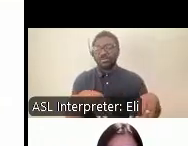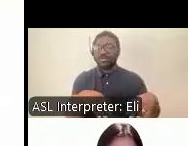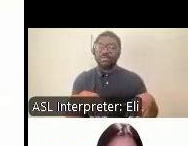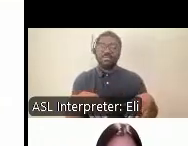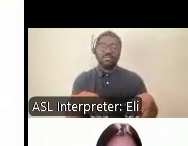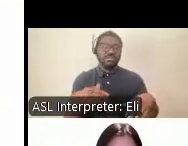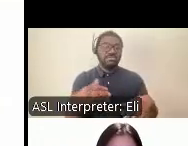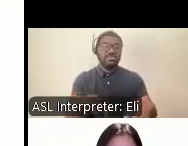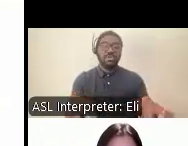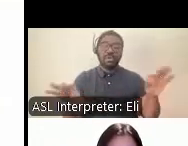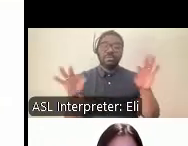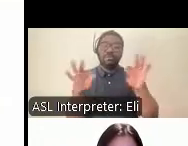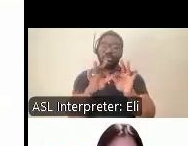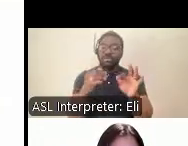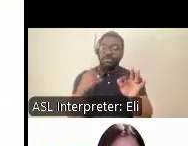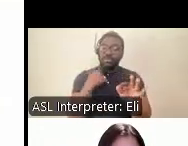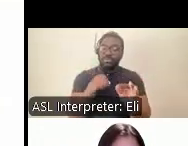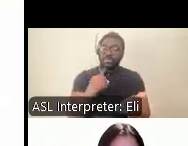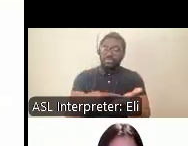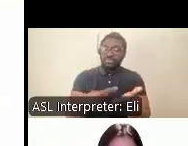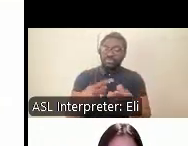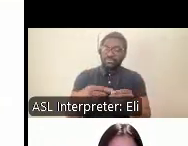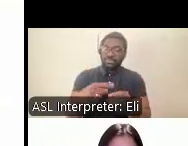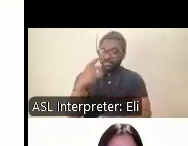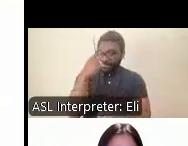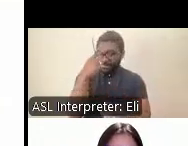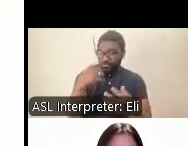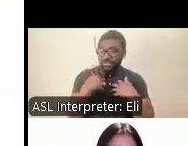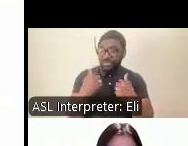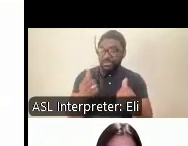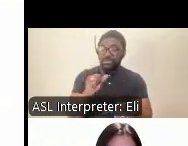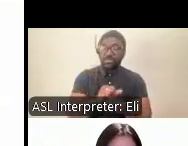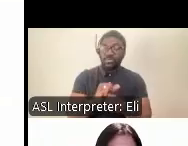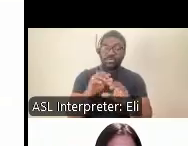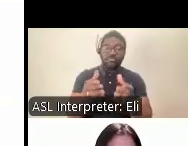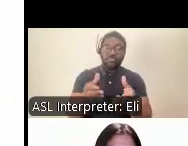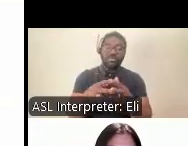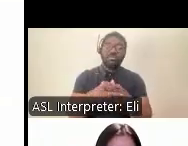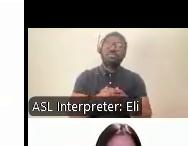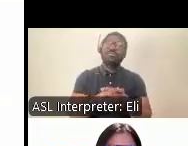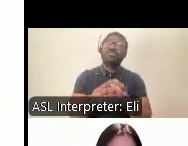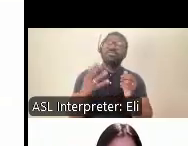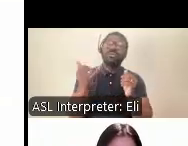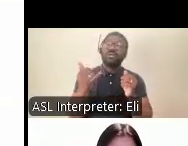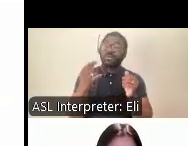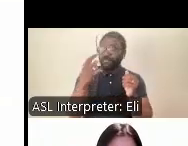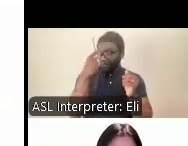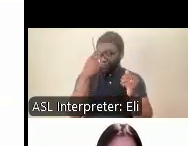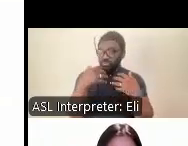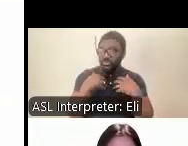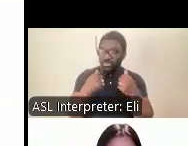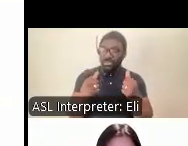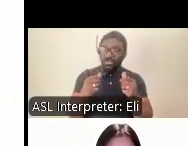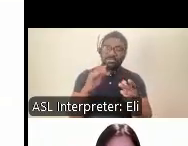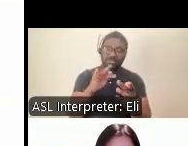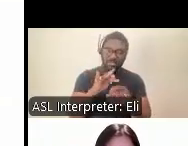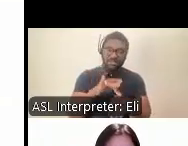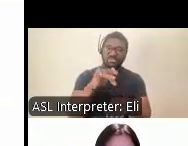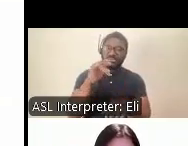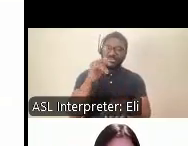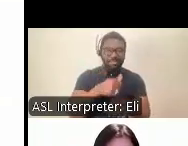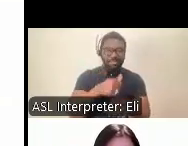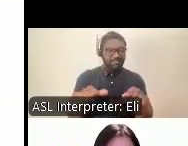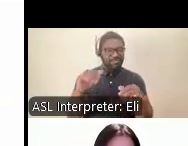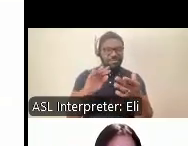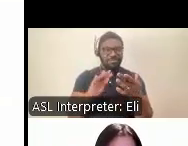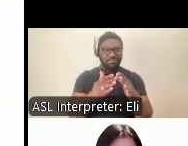so important that we're talking about mental health in the workforce because mental health touches every community and it affects how people